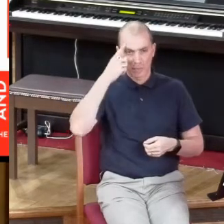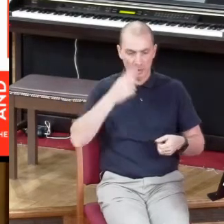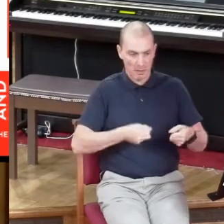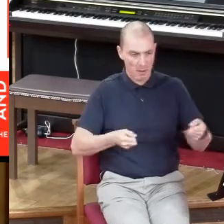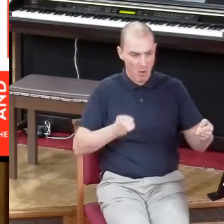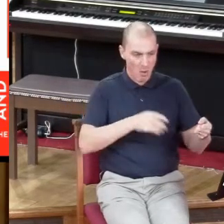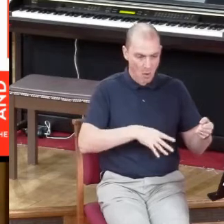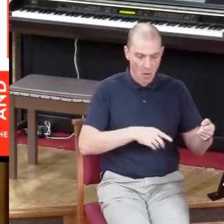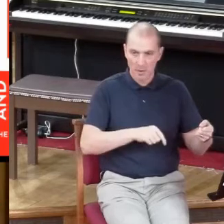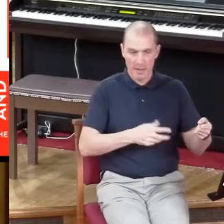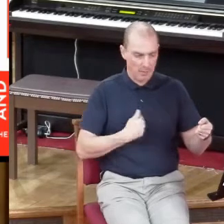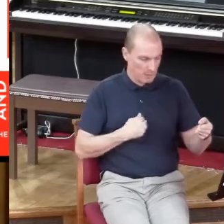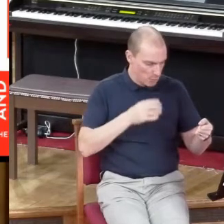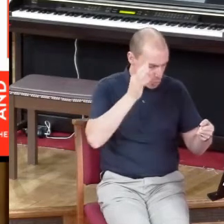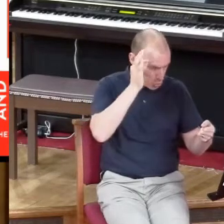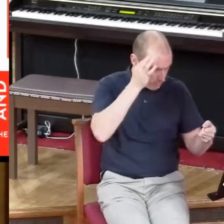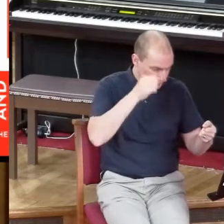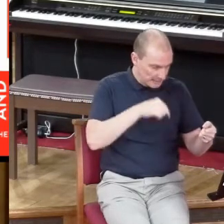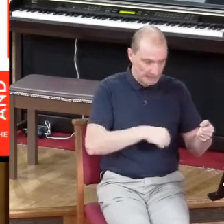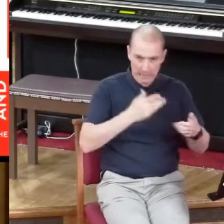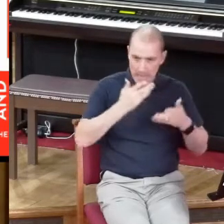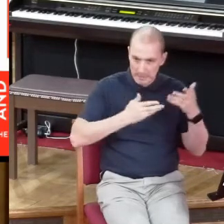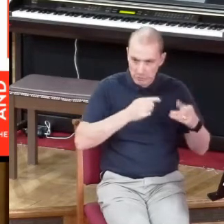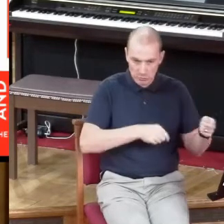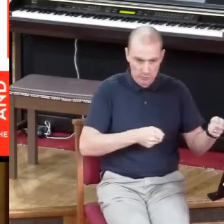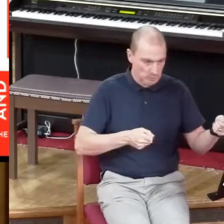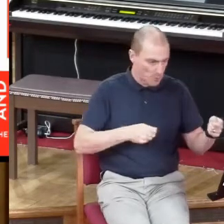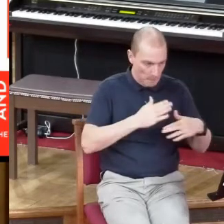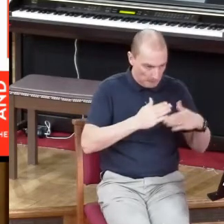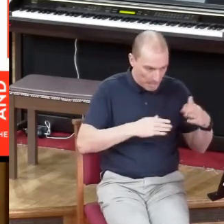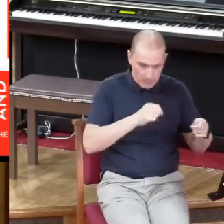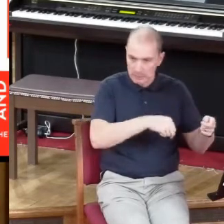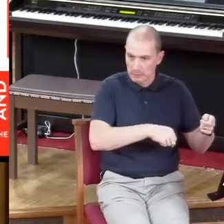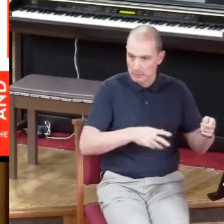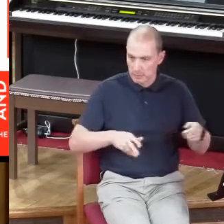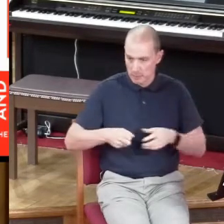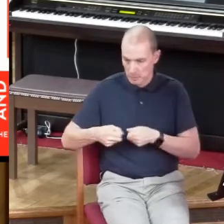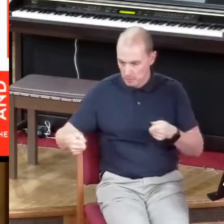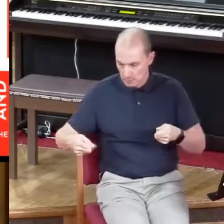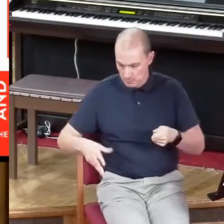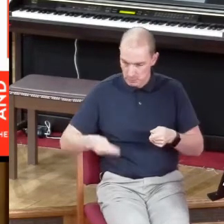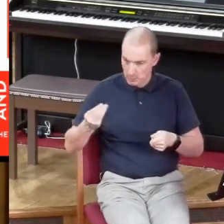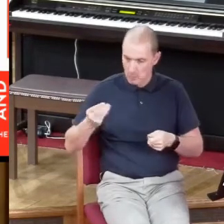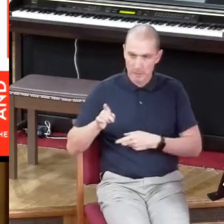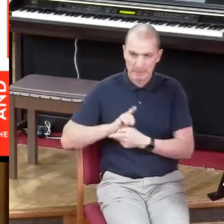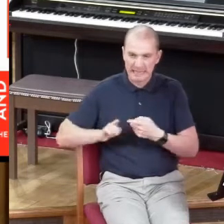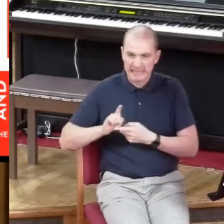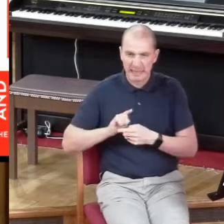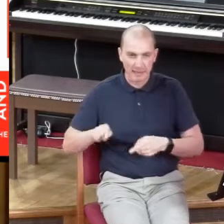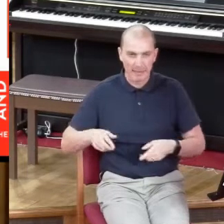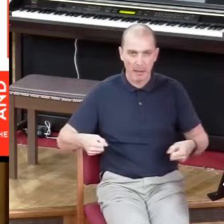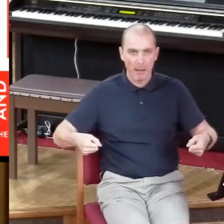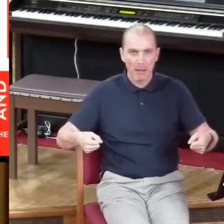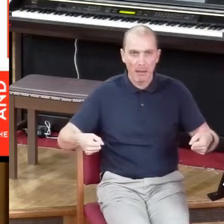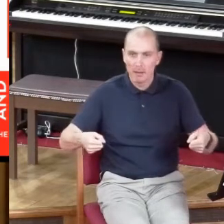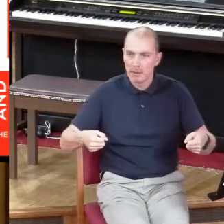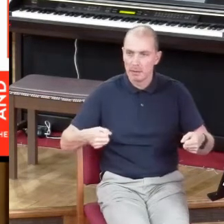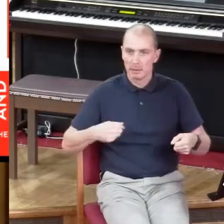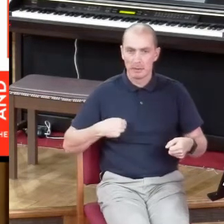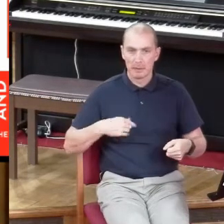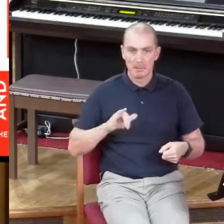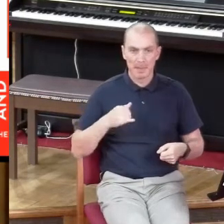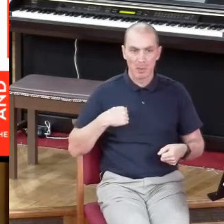and administration and buildings yet again. Meetings and so on. Perhaps that's what we'd like